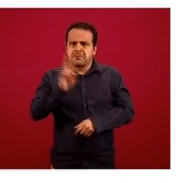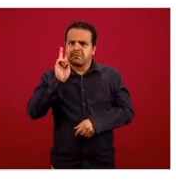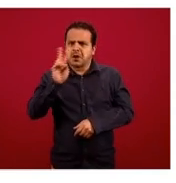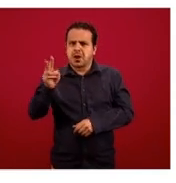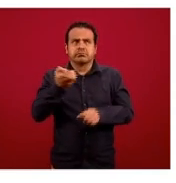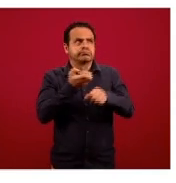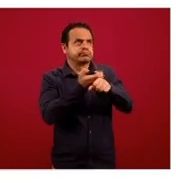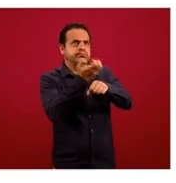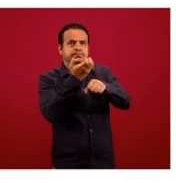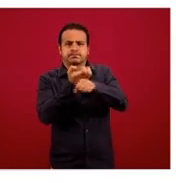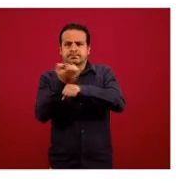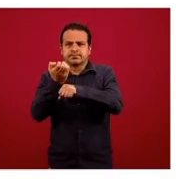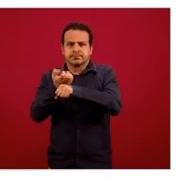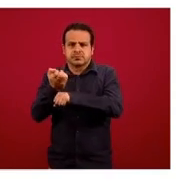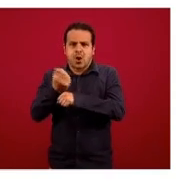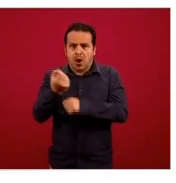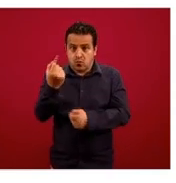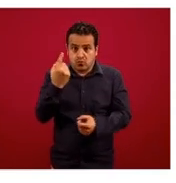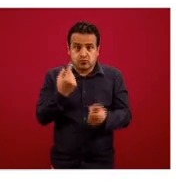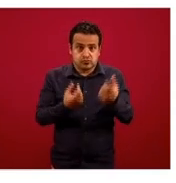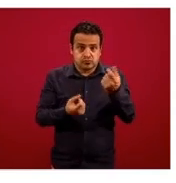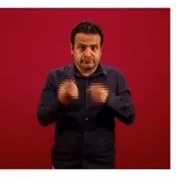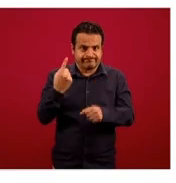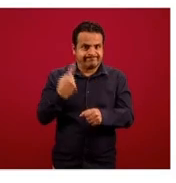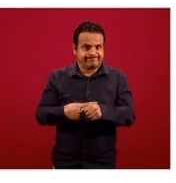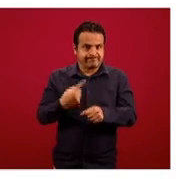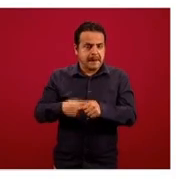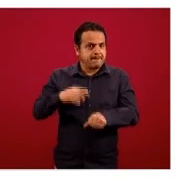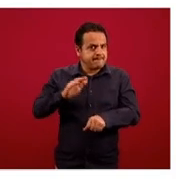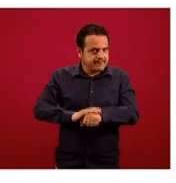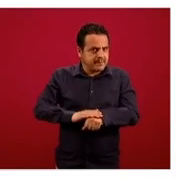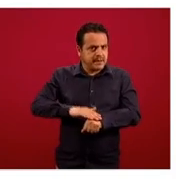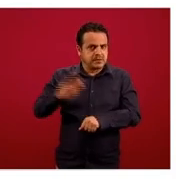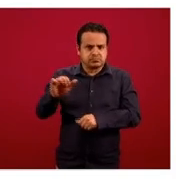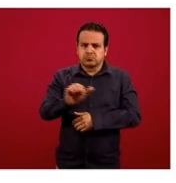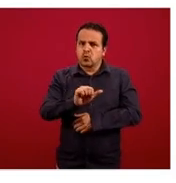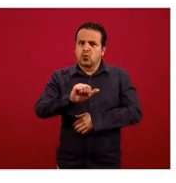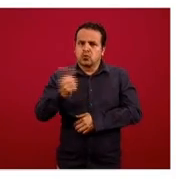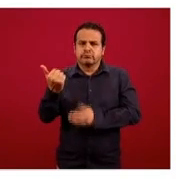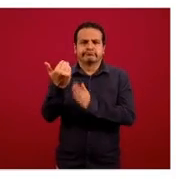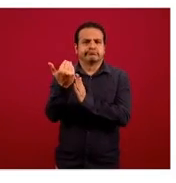country. So here we can see which states have